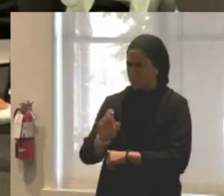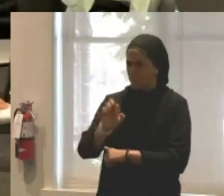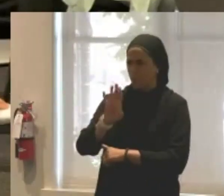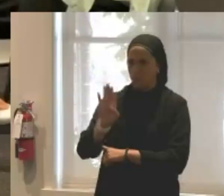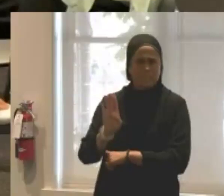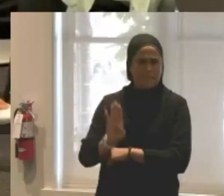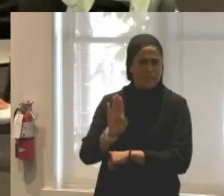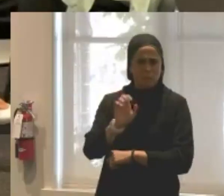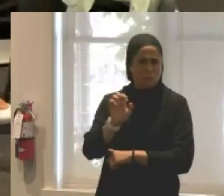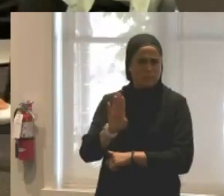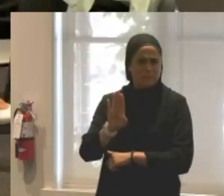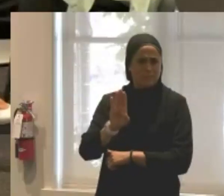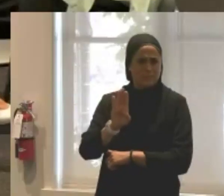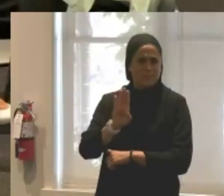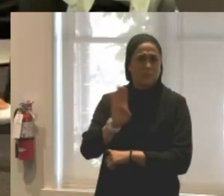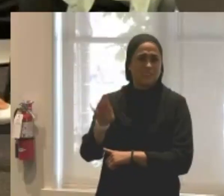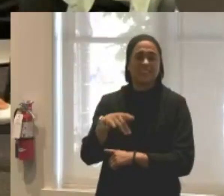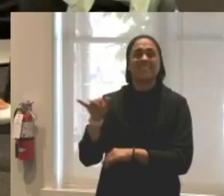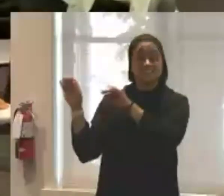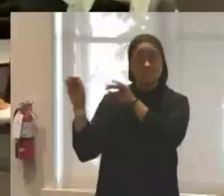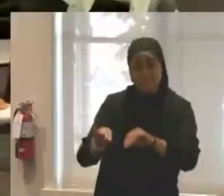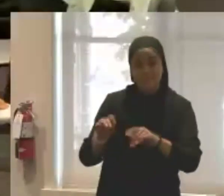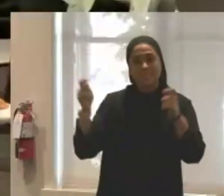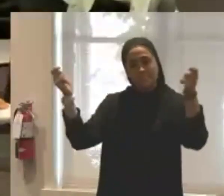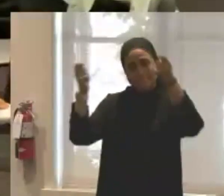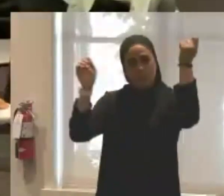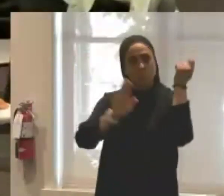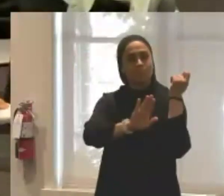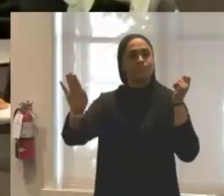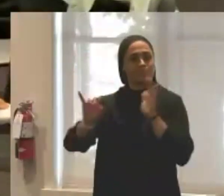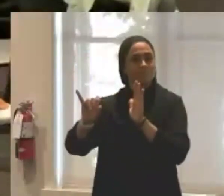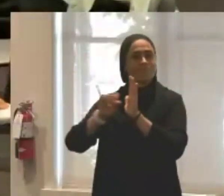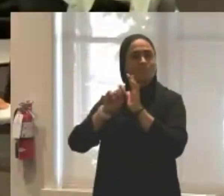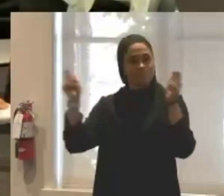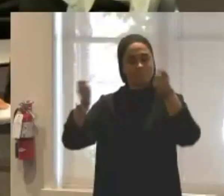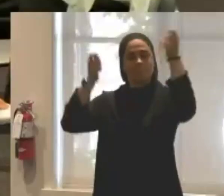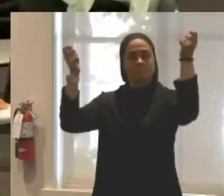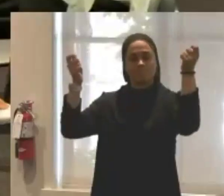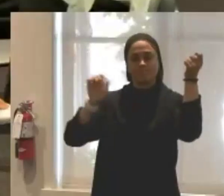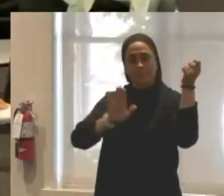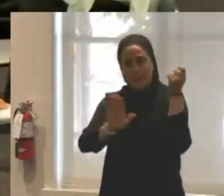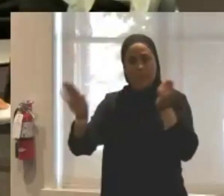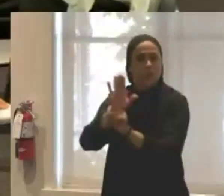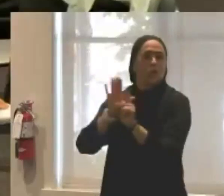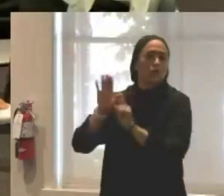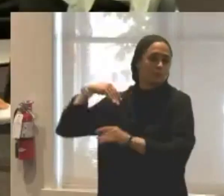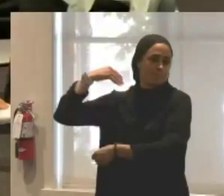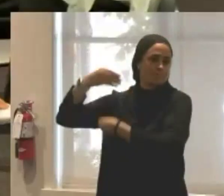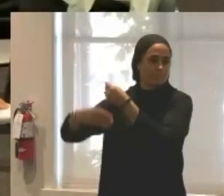to celebrate, you know, their sexuality and identity within the context of their cultural